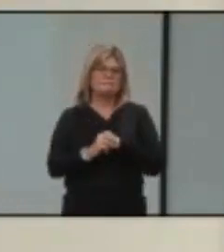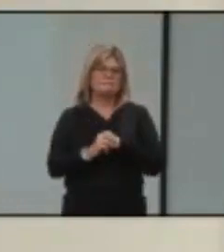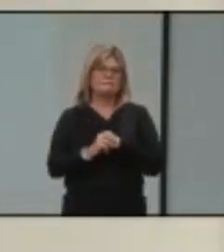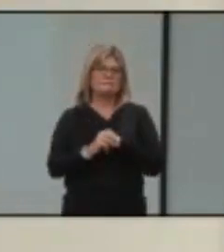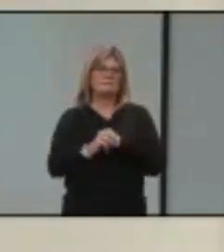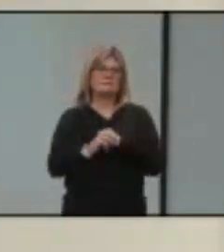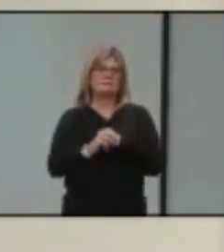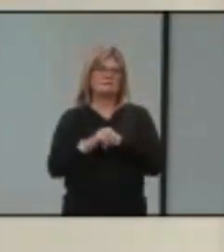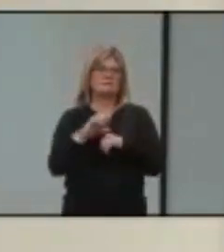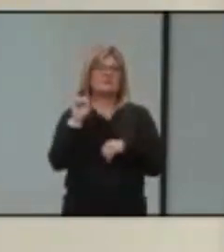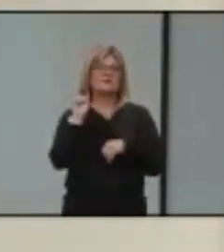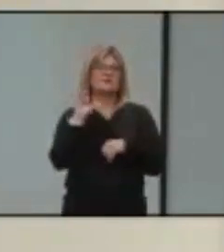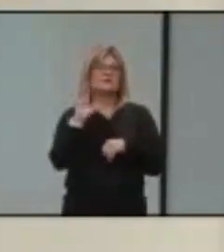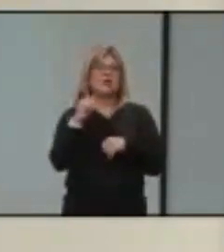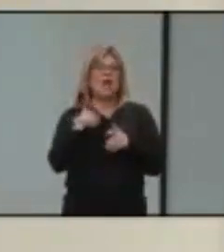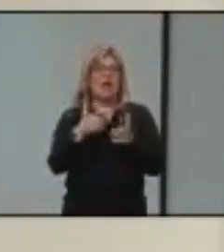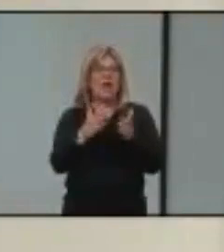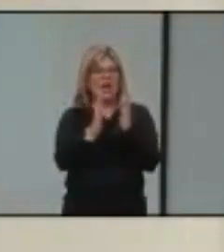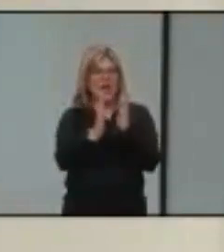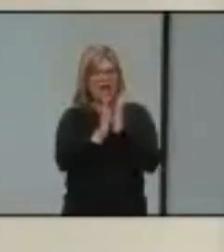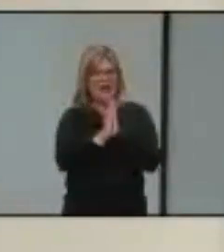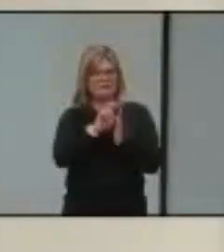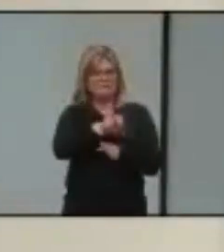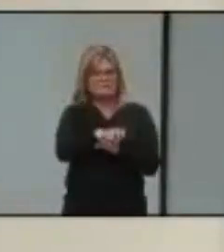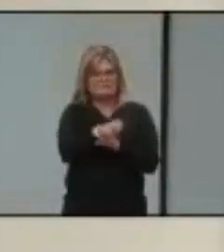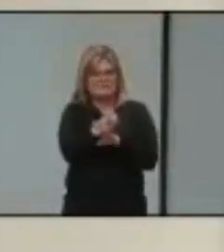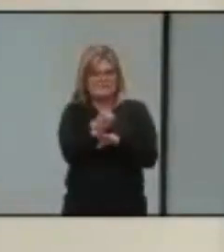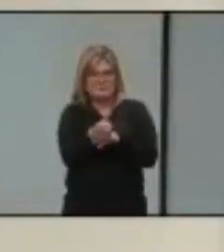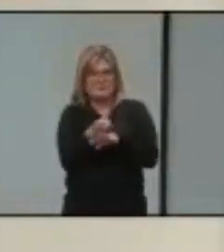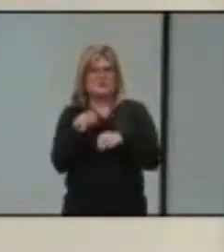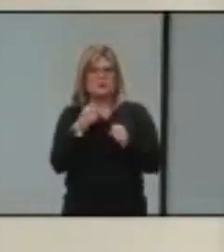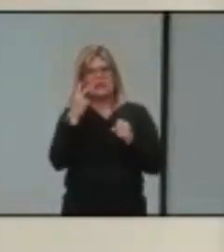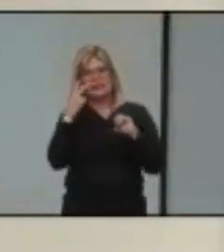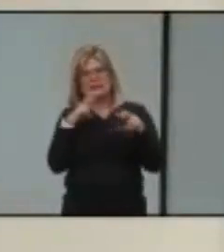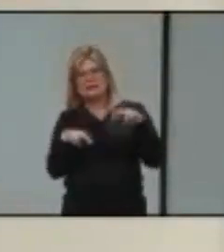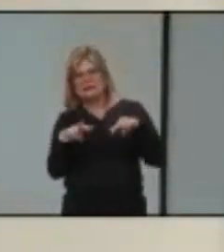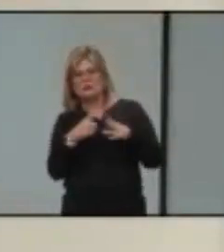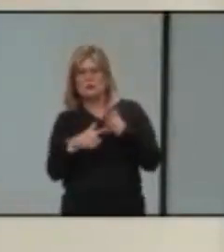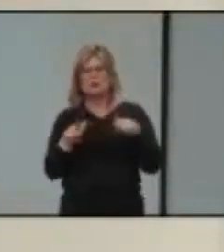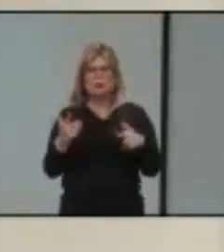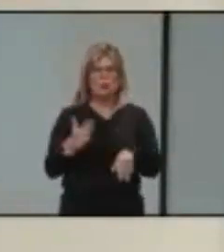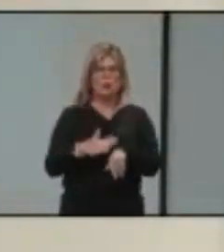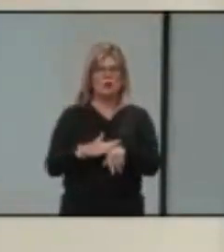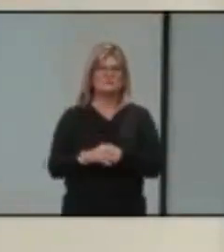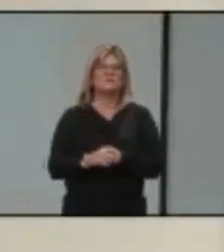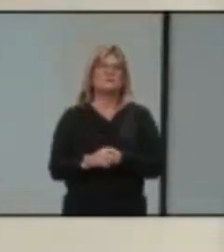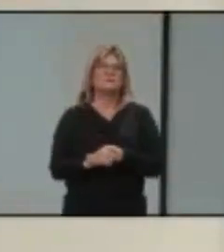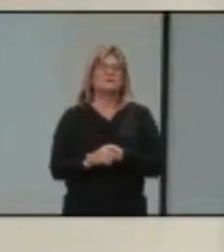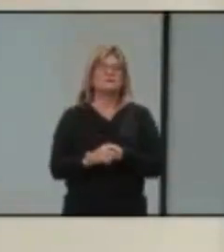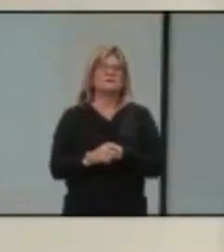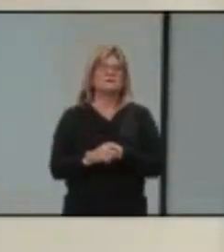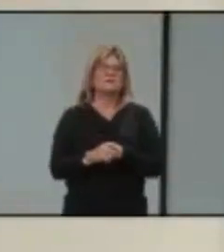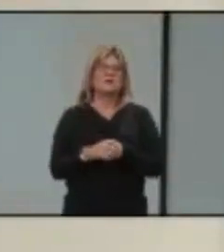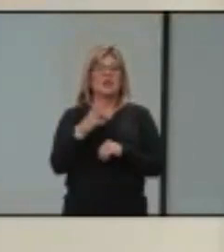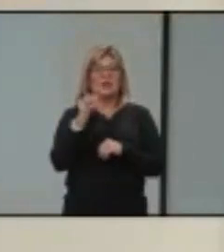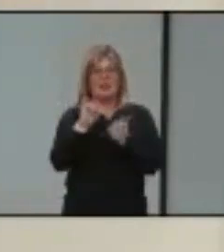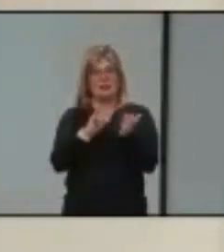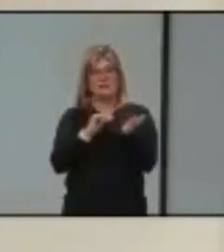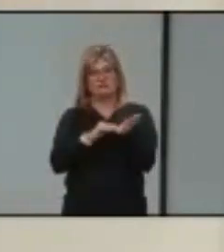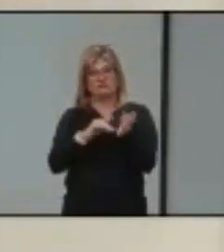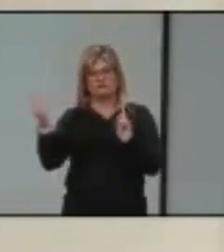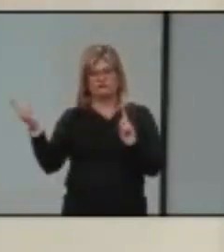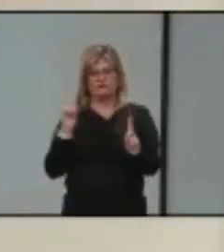so I asked her to lay on her side so that we can kind of see what's going on back there. And doc comes